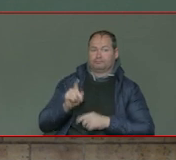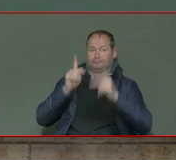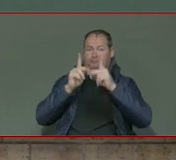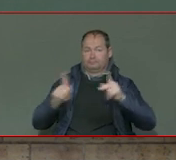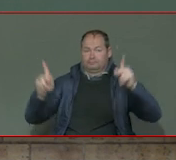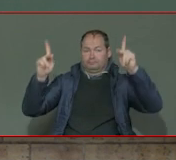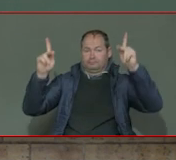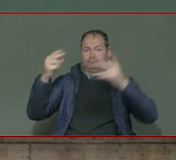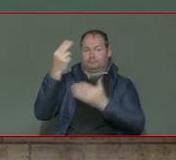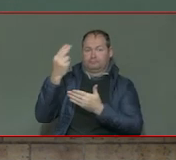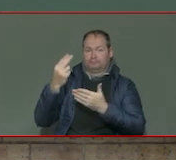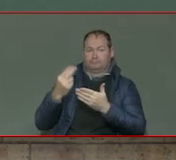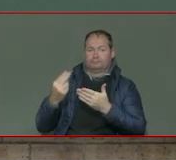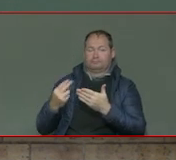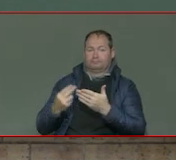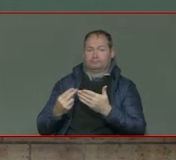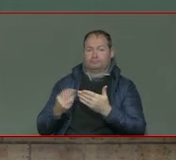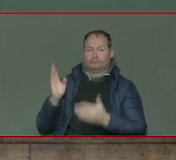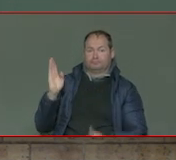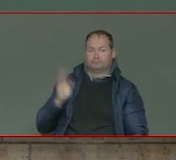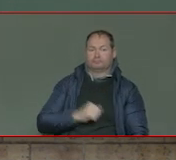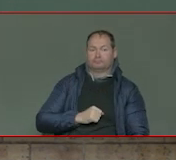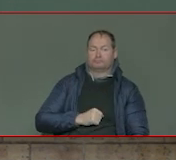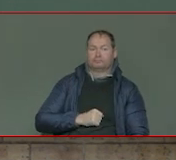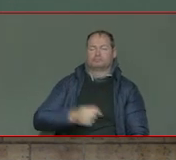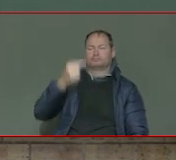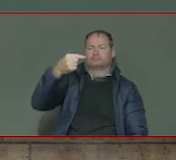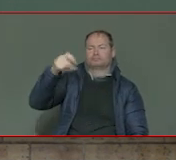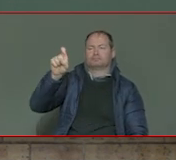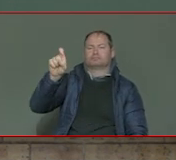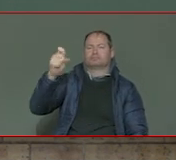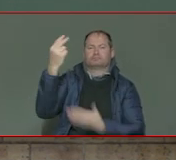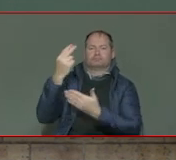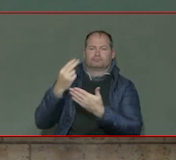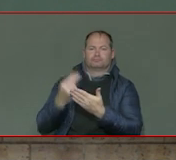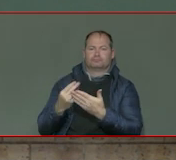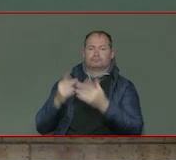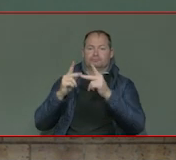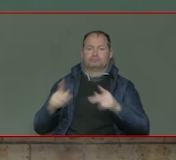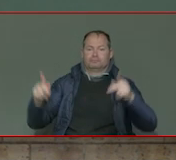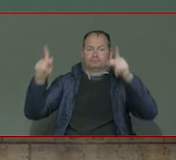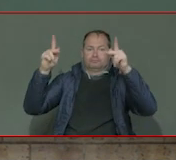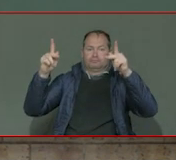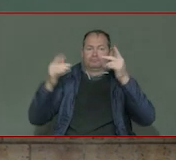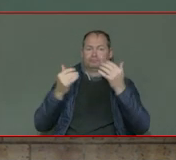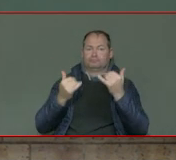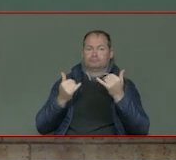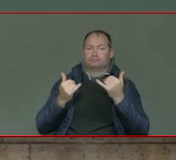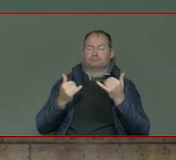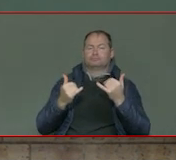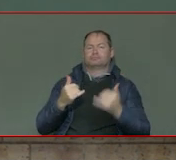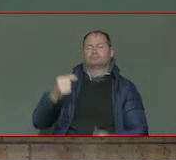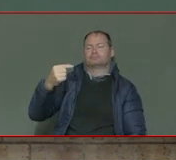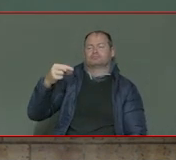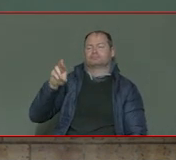the gx graph is a parabola, and I want to find the average gradient. We know